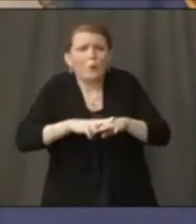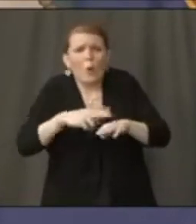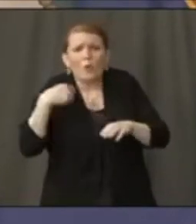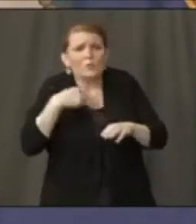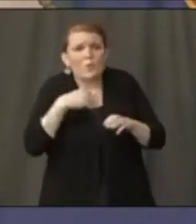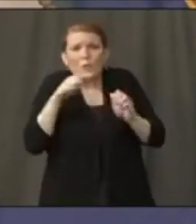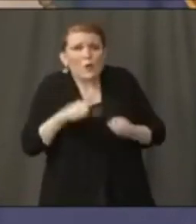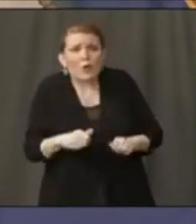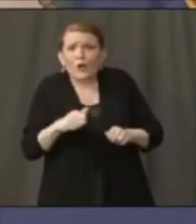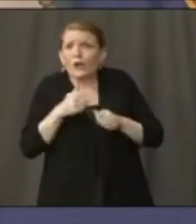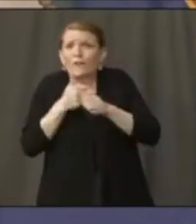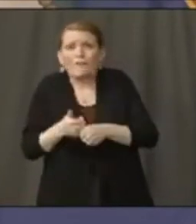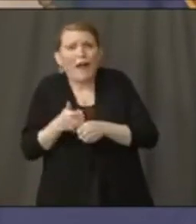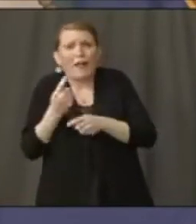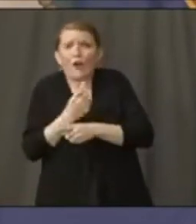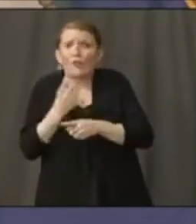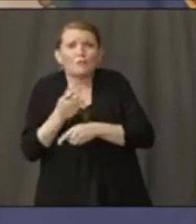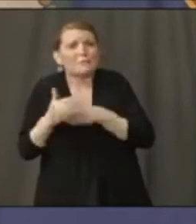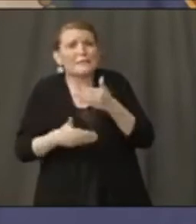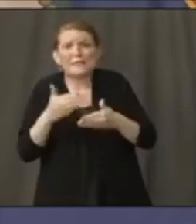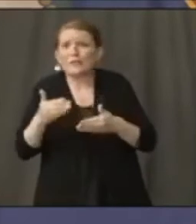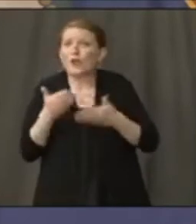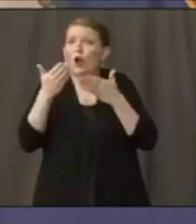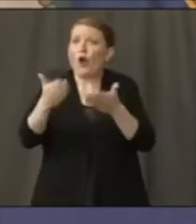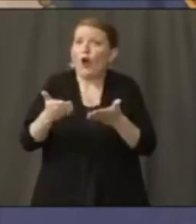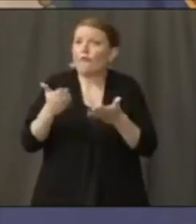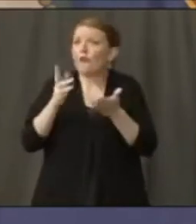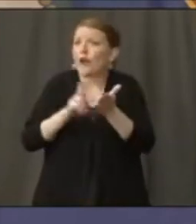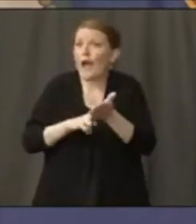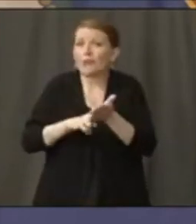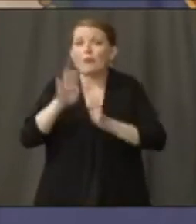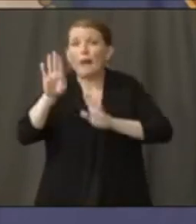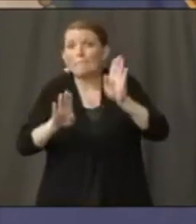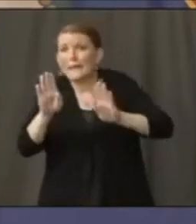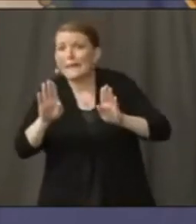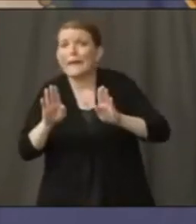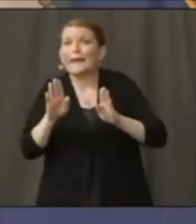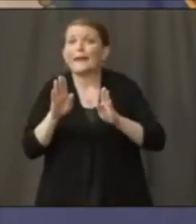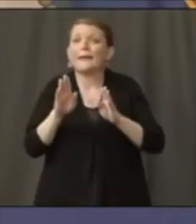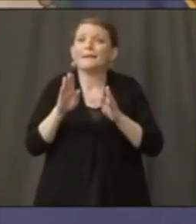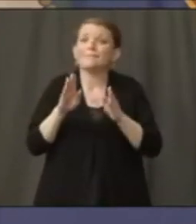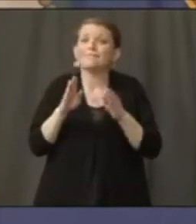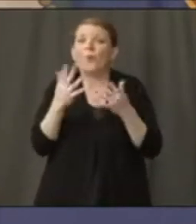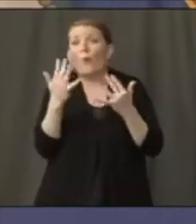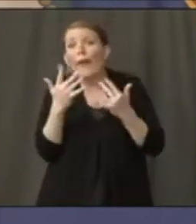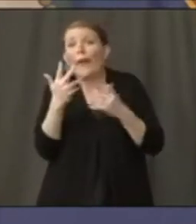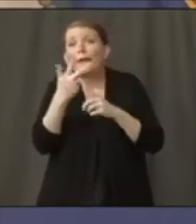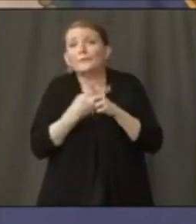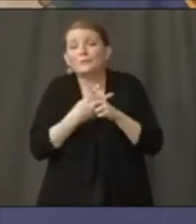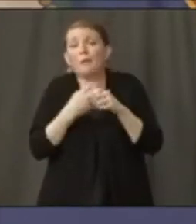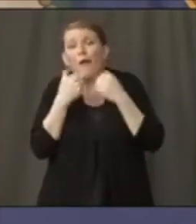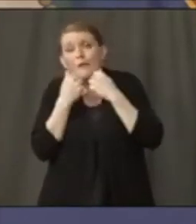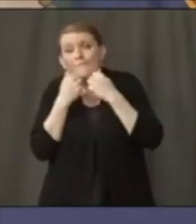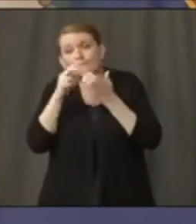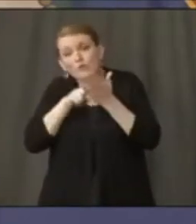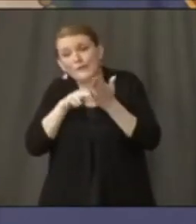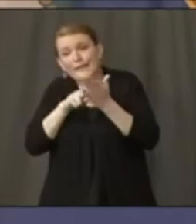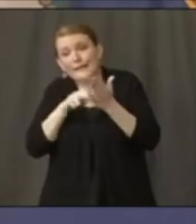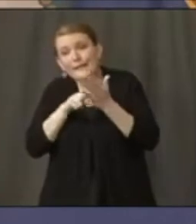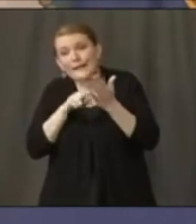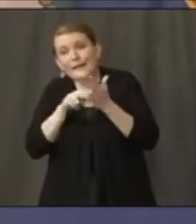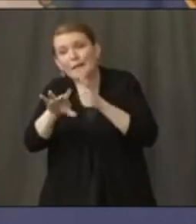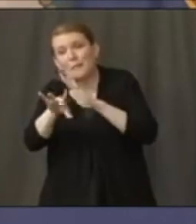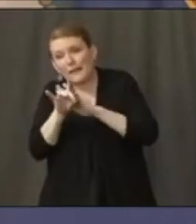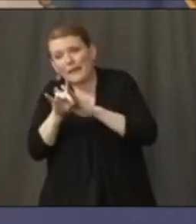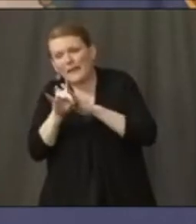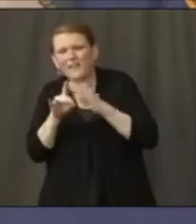what I hear from small businesses across the state is I want to get going in a prudent and thoughtful way, and I thought this was a prudent and thoughtful